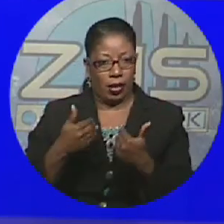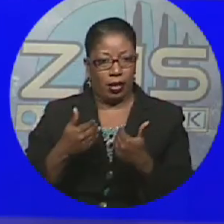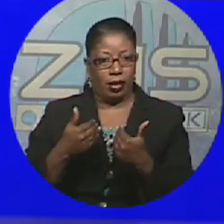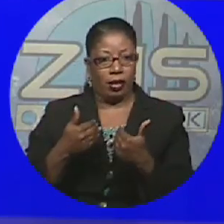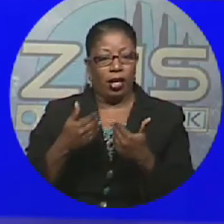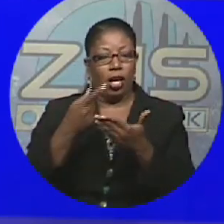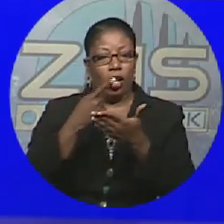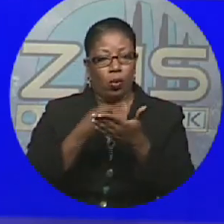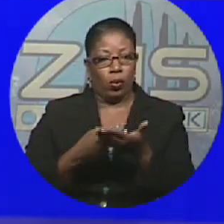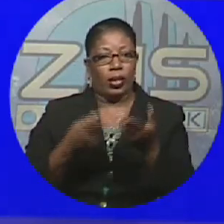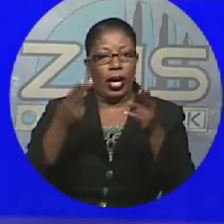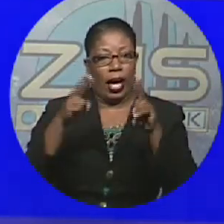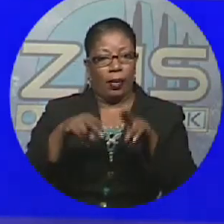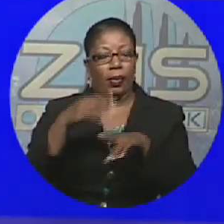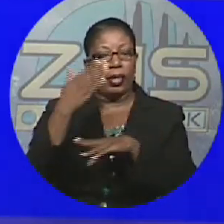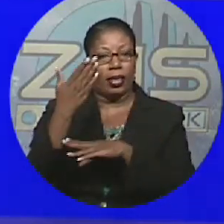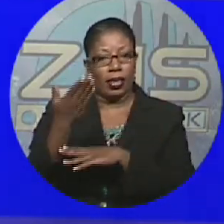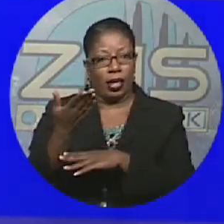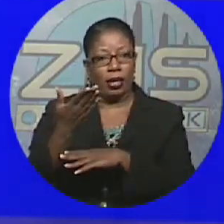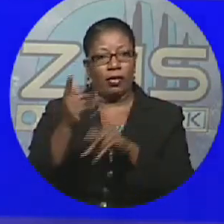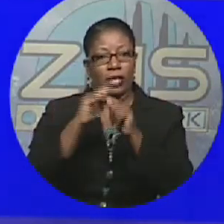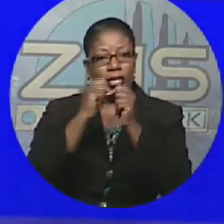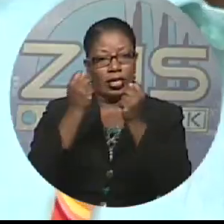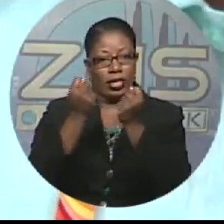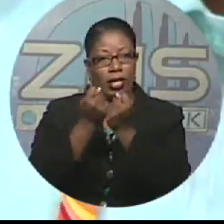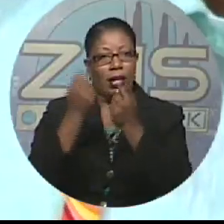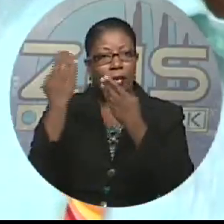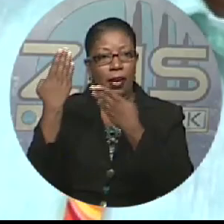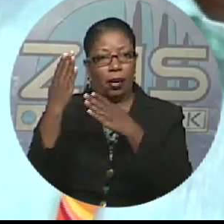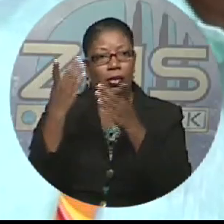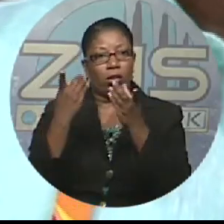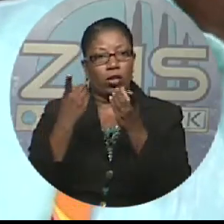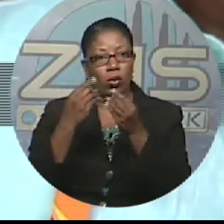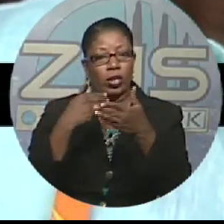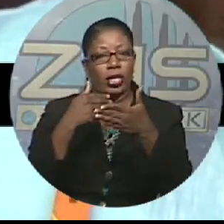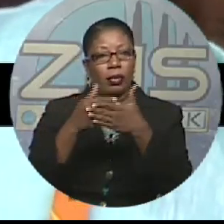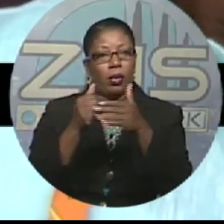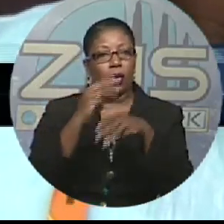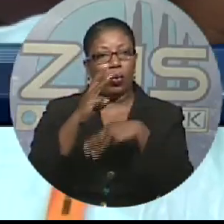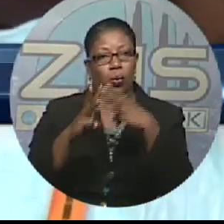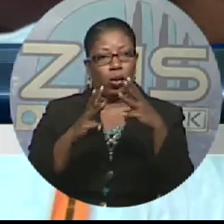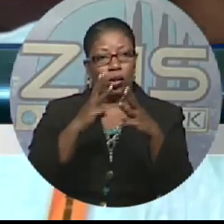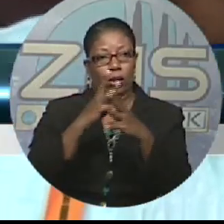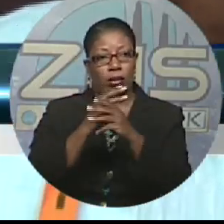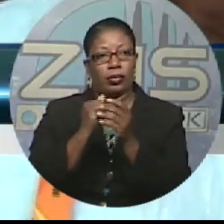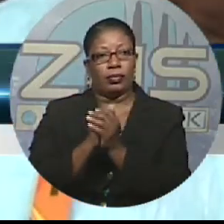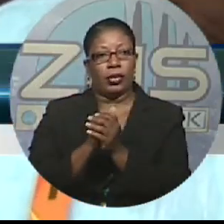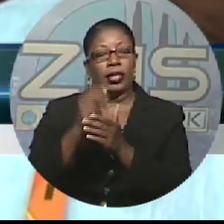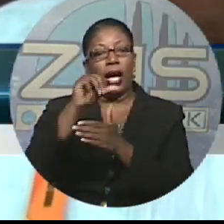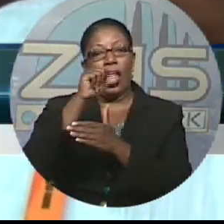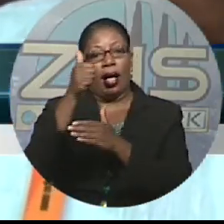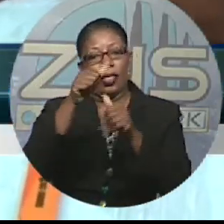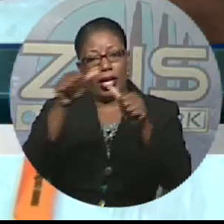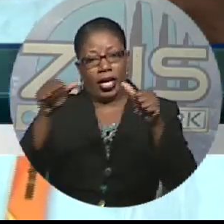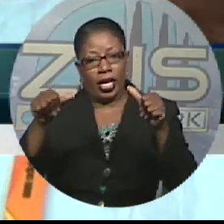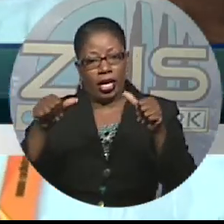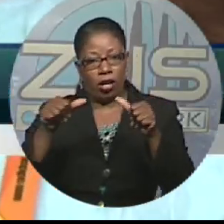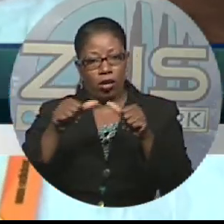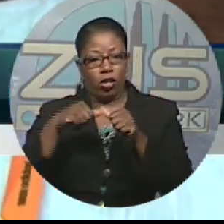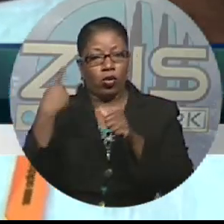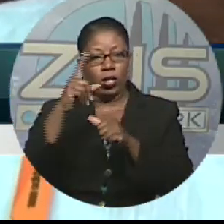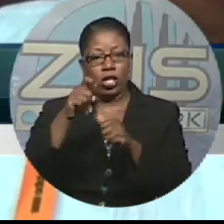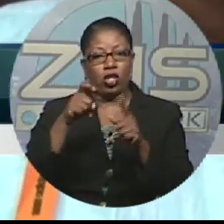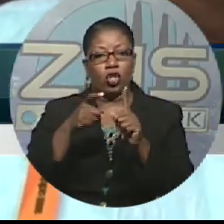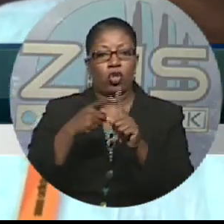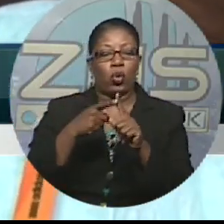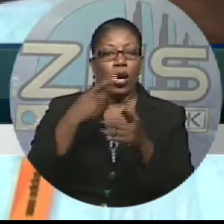Team Bahamas to keep up with the rest of the world. The next area of funding that we have to employ is